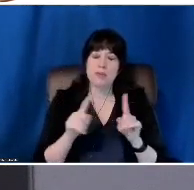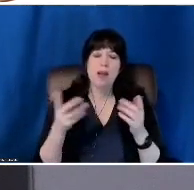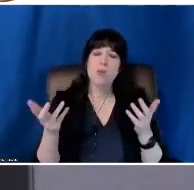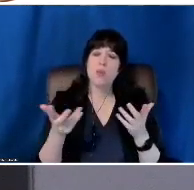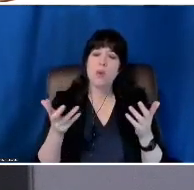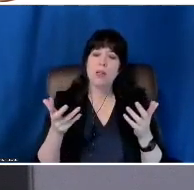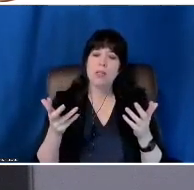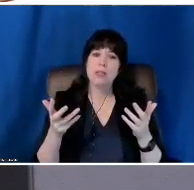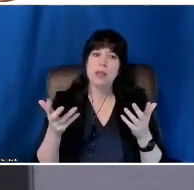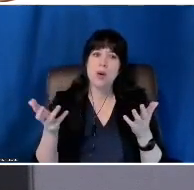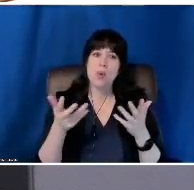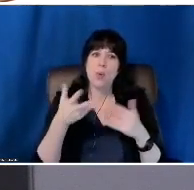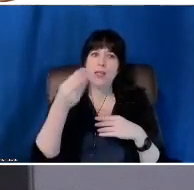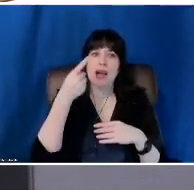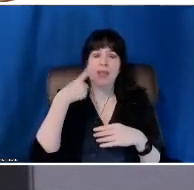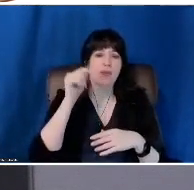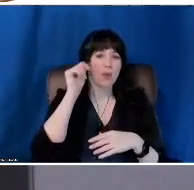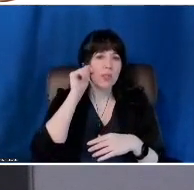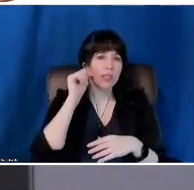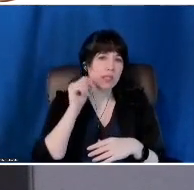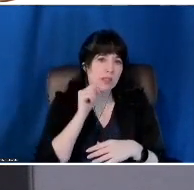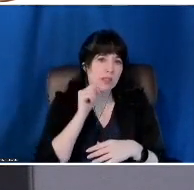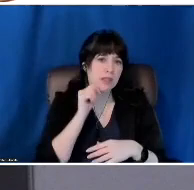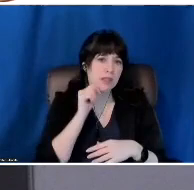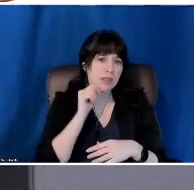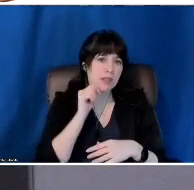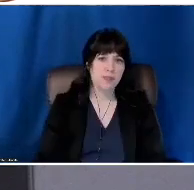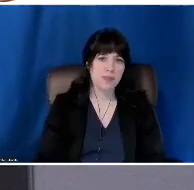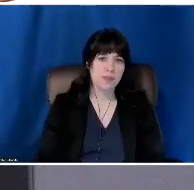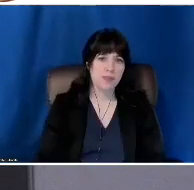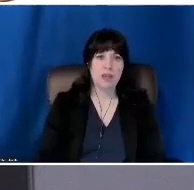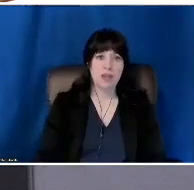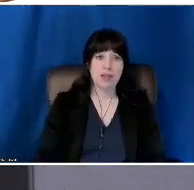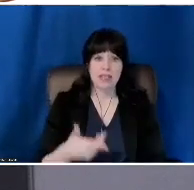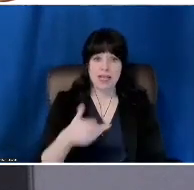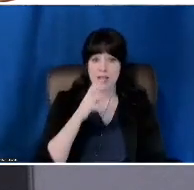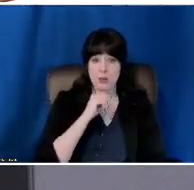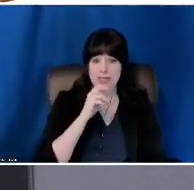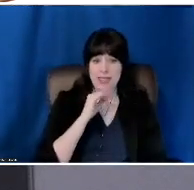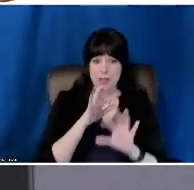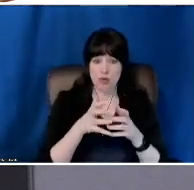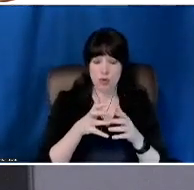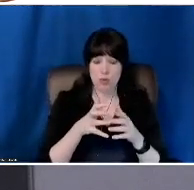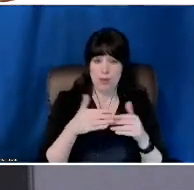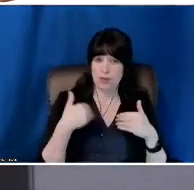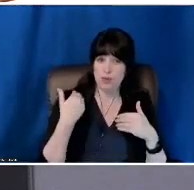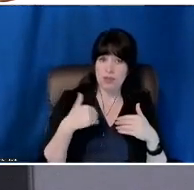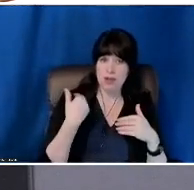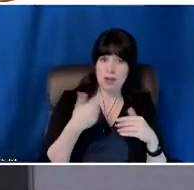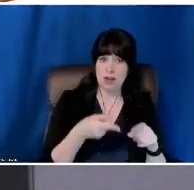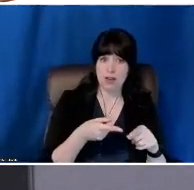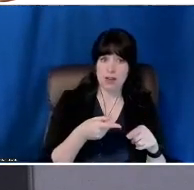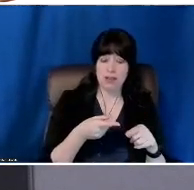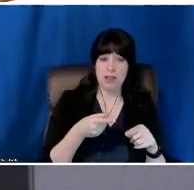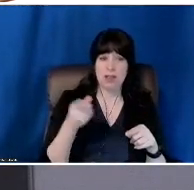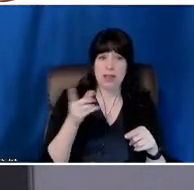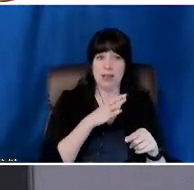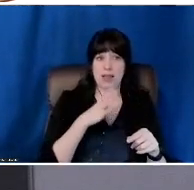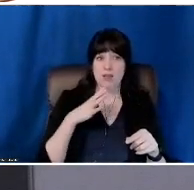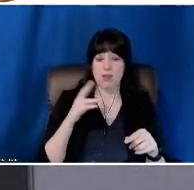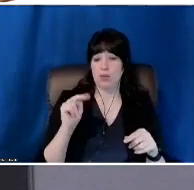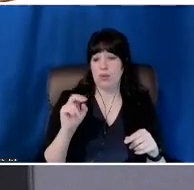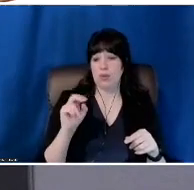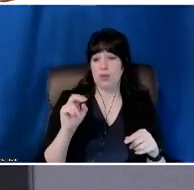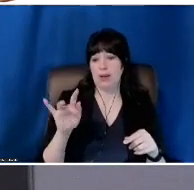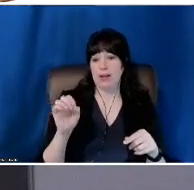what is out there for the teens? You know, there's this age group. You know, when you're younger, like Councilor Nordyke said, those